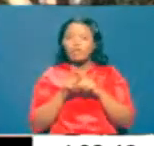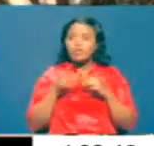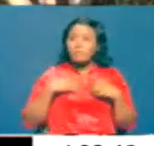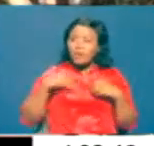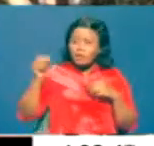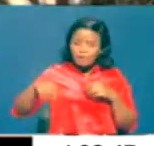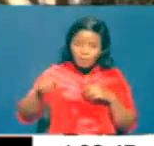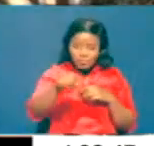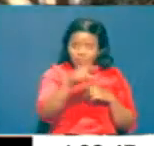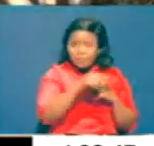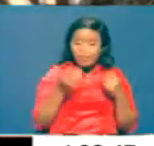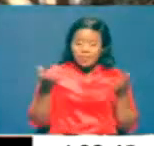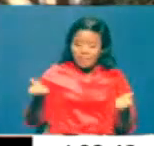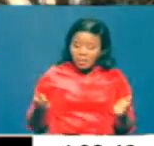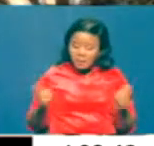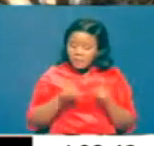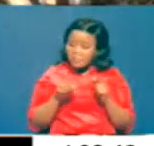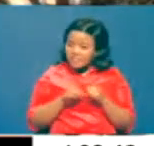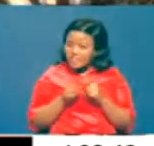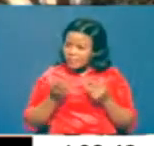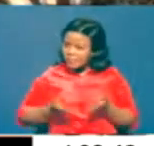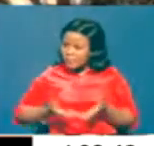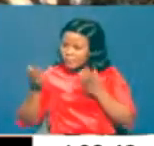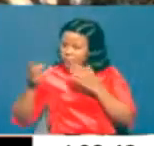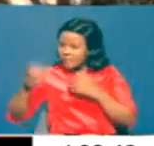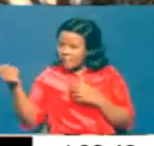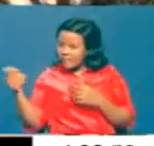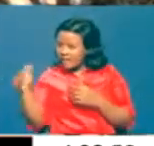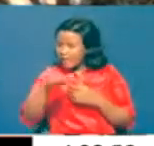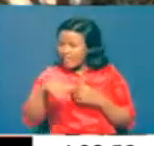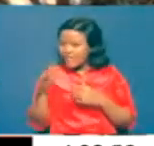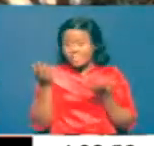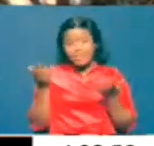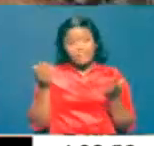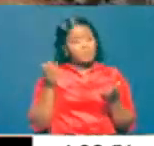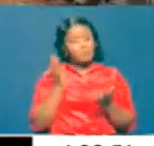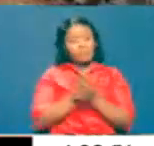hata kupitisha mboka ngambo ile. Ndio